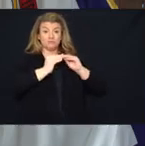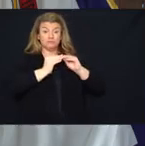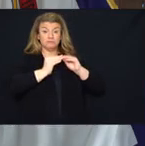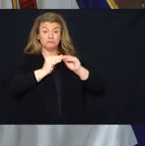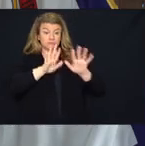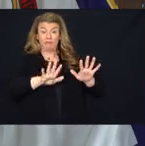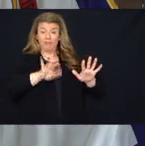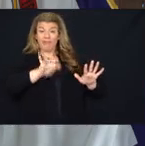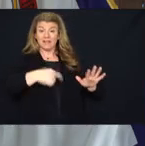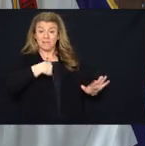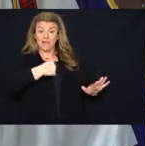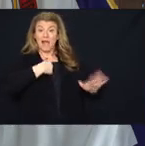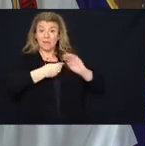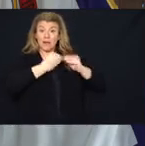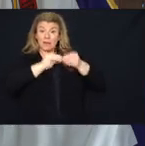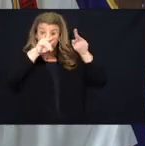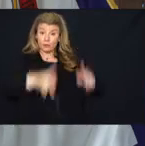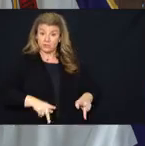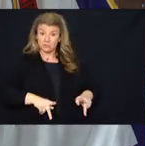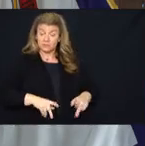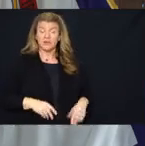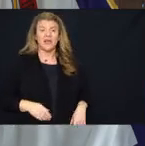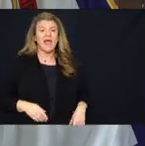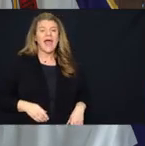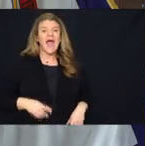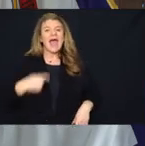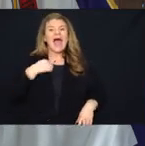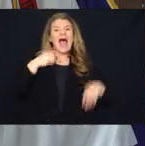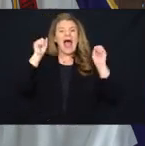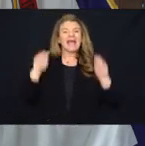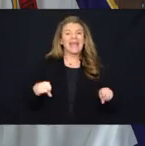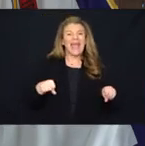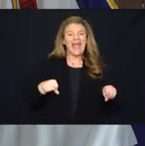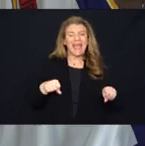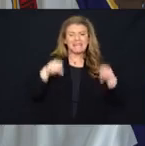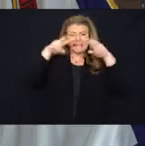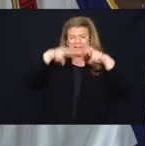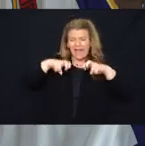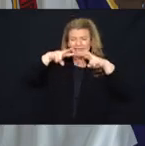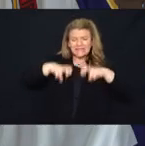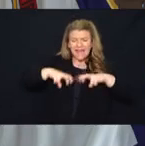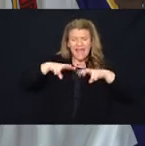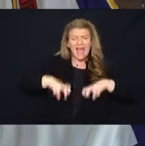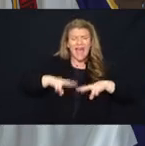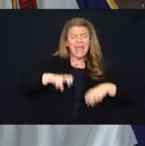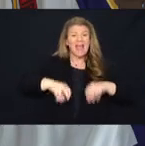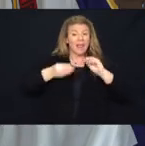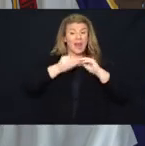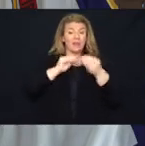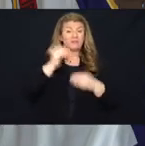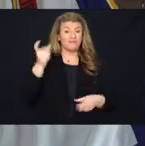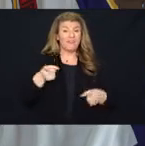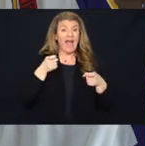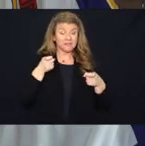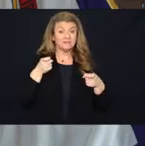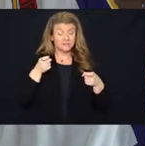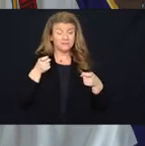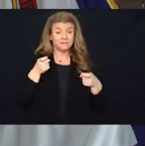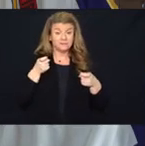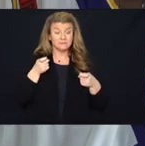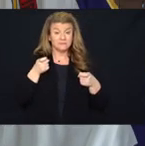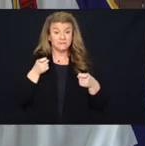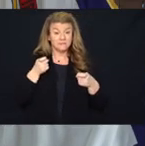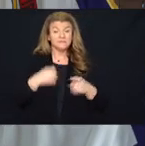a numbers guy. And I can dissect the numbers pretty quickly.